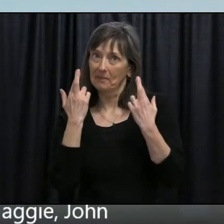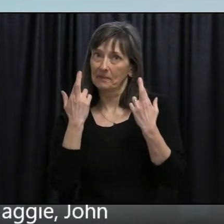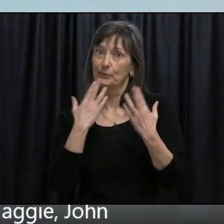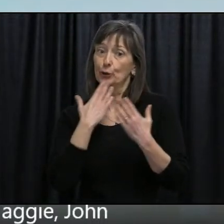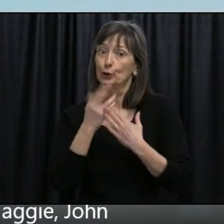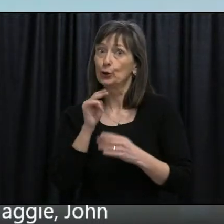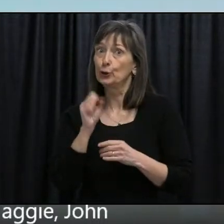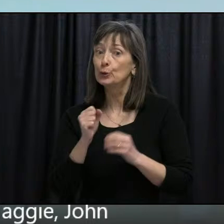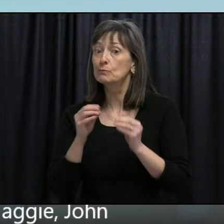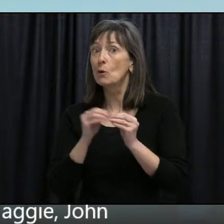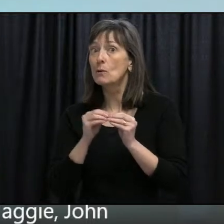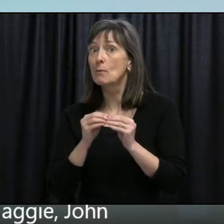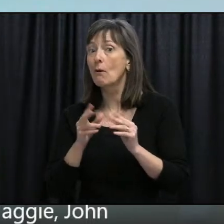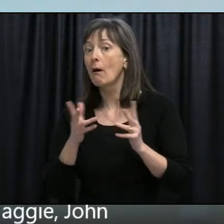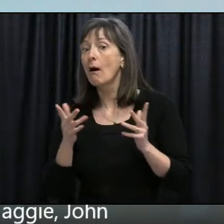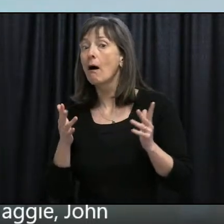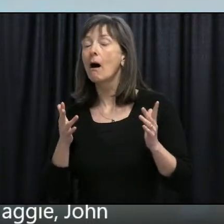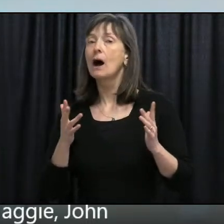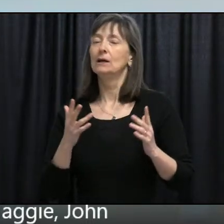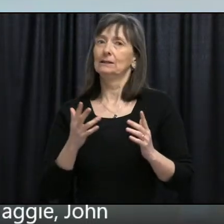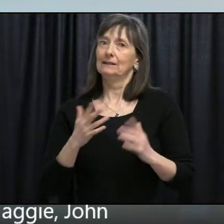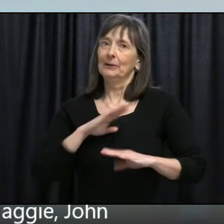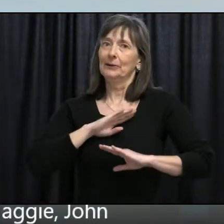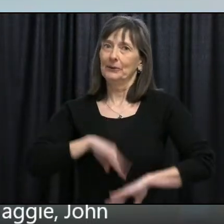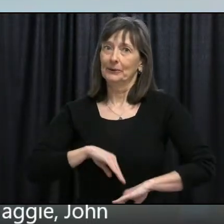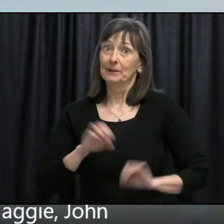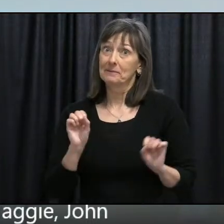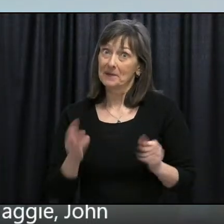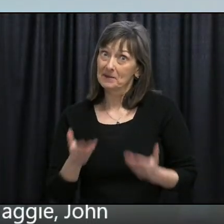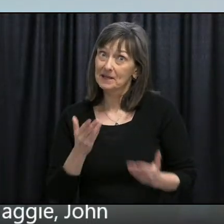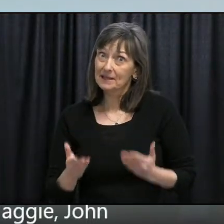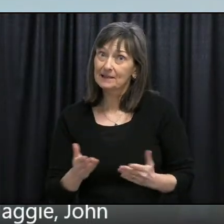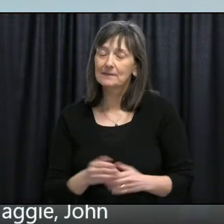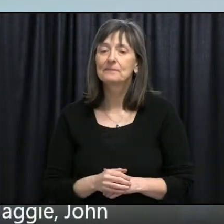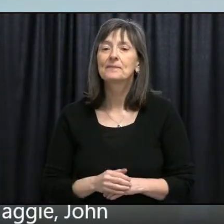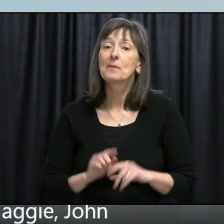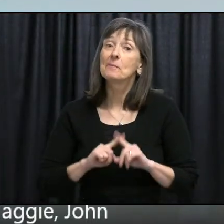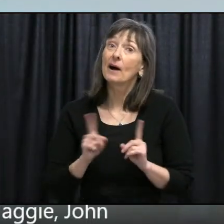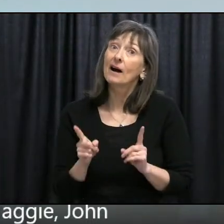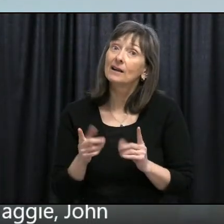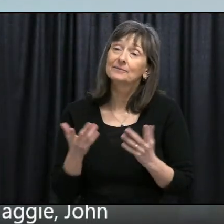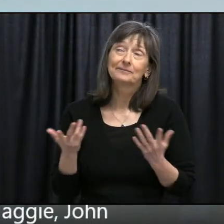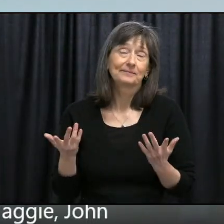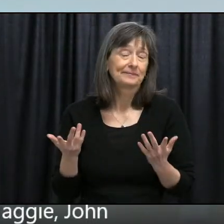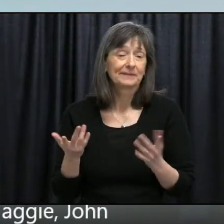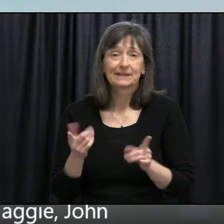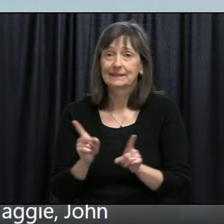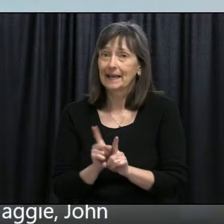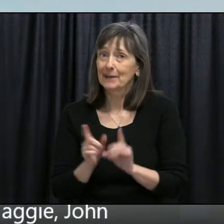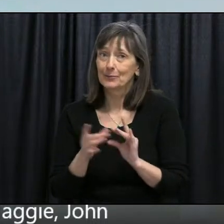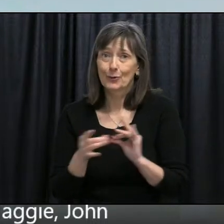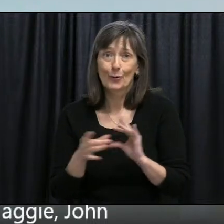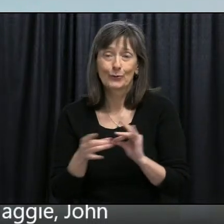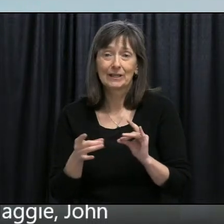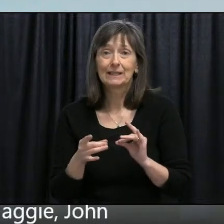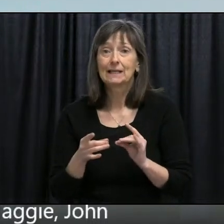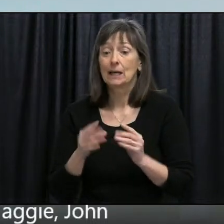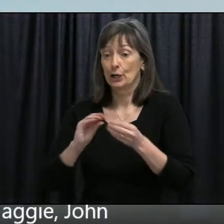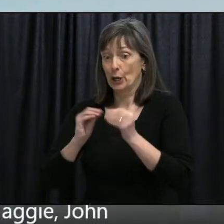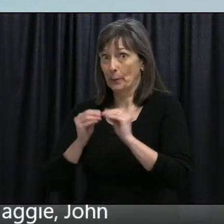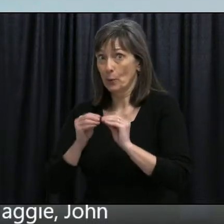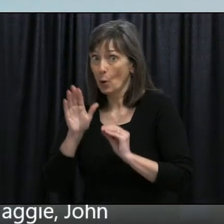continues to come through. However, it does depend, as we've all said, on our numbers staying